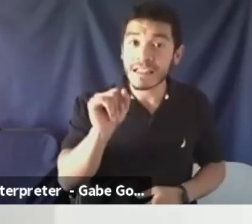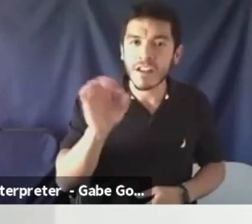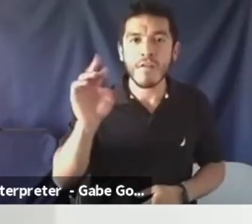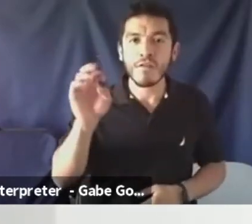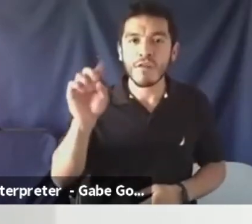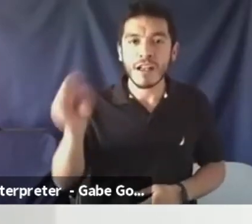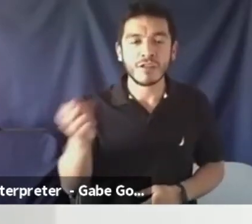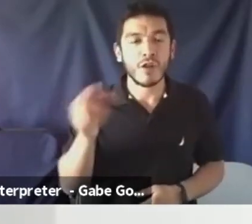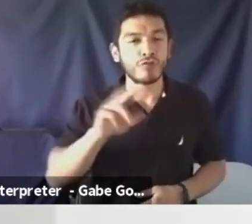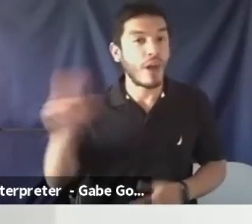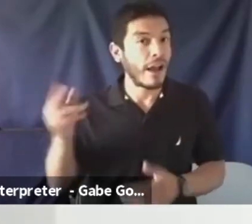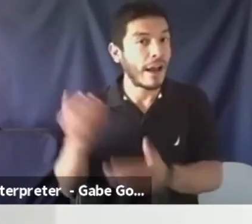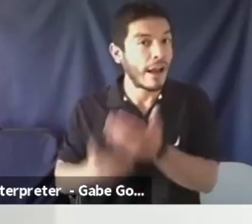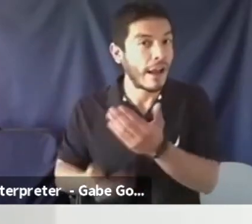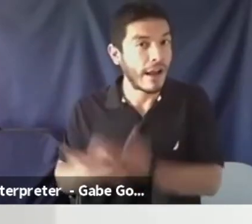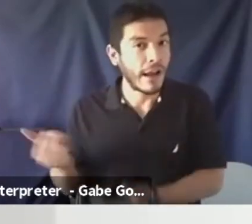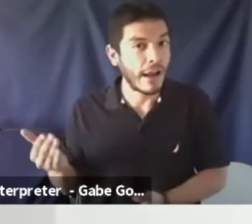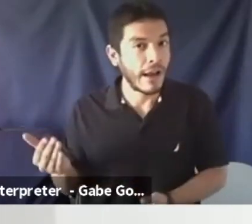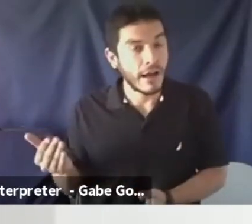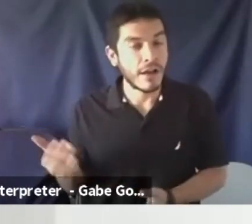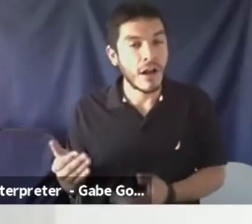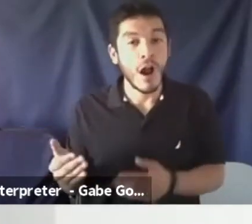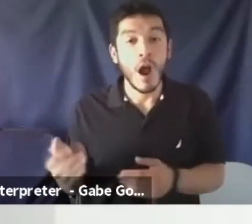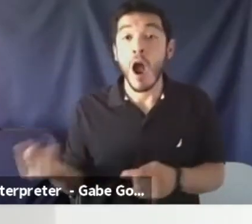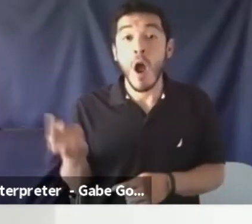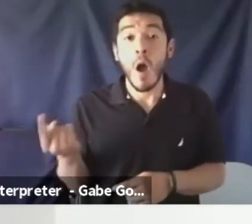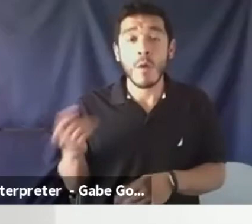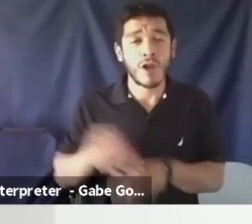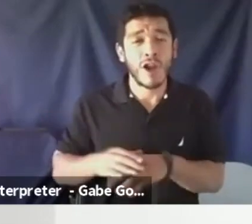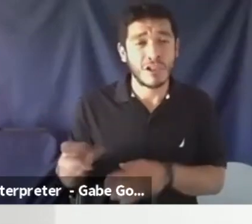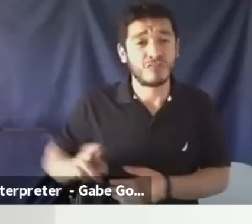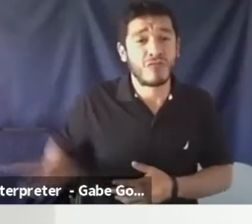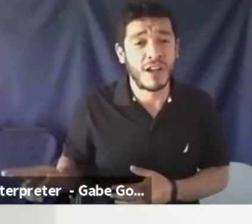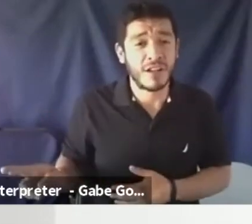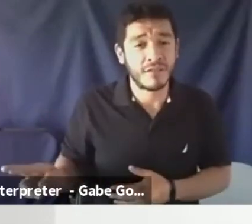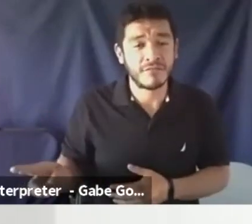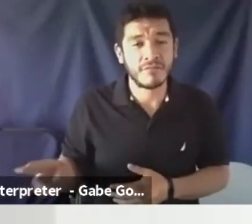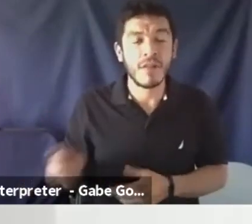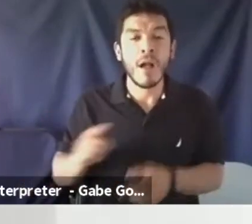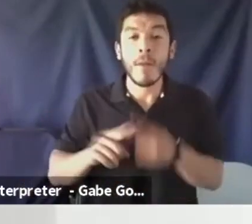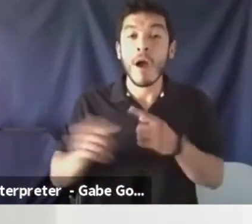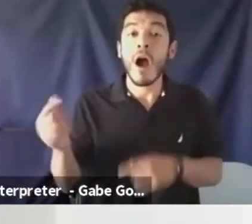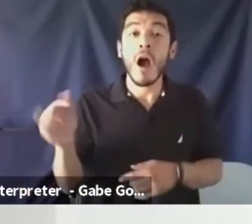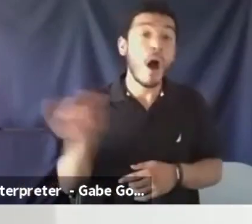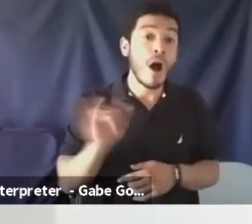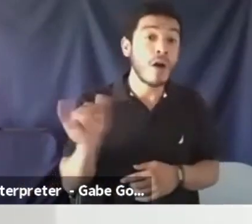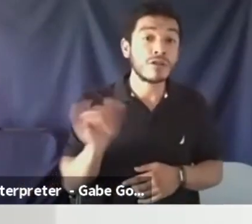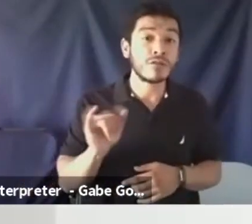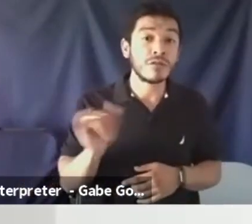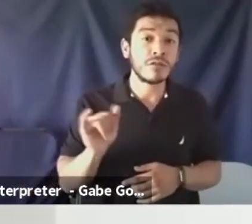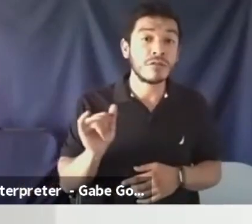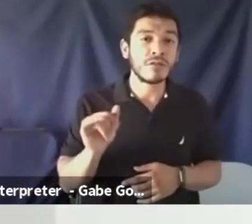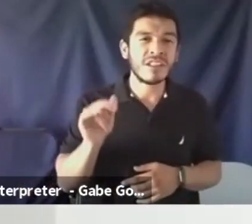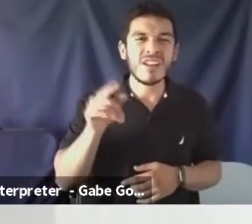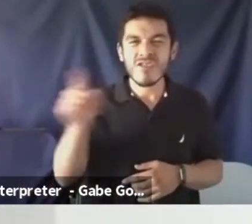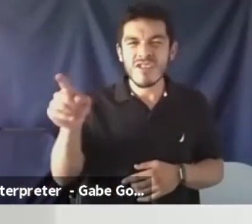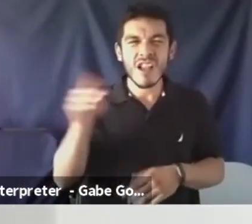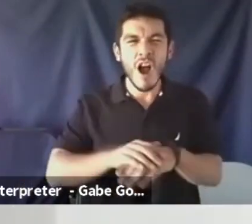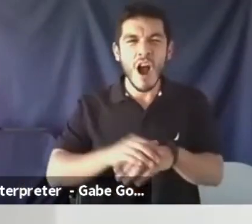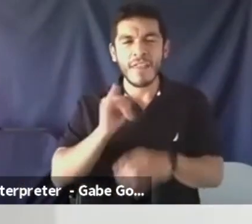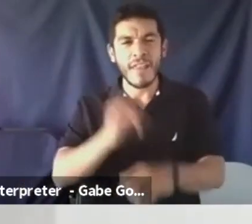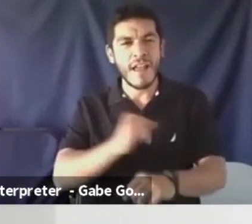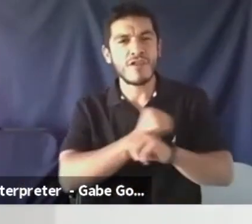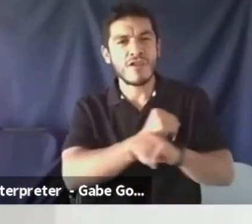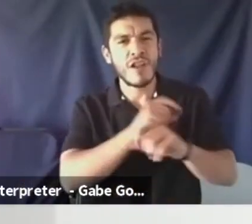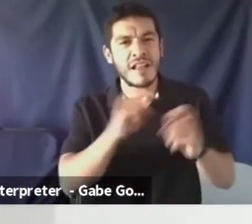right hand. You know, quite literally, almost always to the right of him, but also. You know, she's on the security team and she's